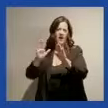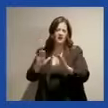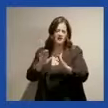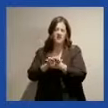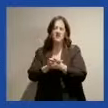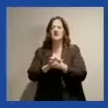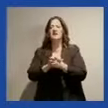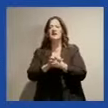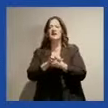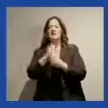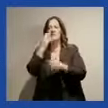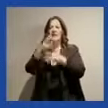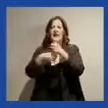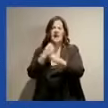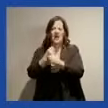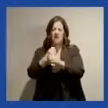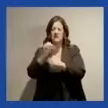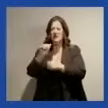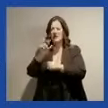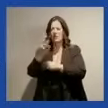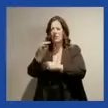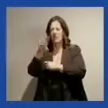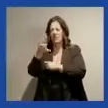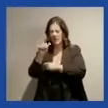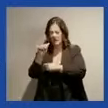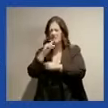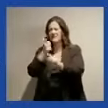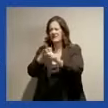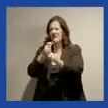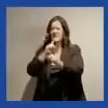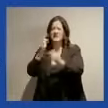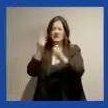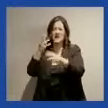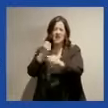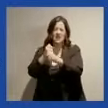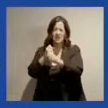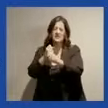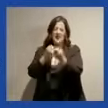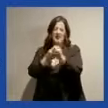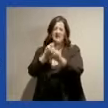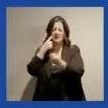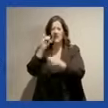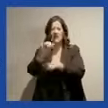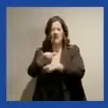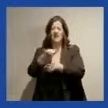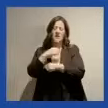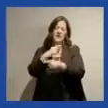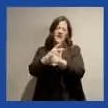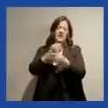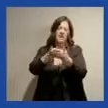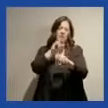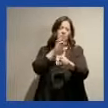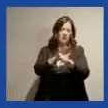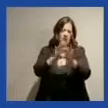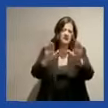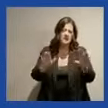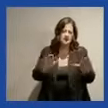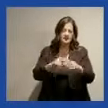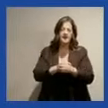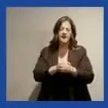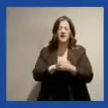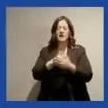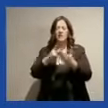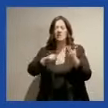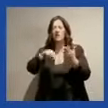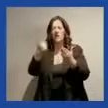has done for decades as an advocate and now as someone who's been delivering on that promotion and promise. So just examples of